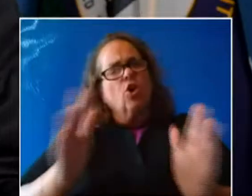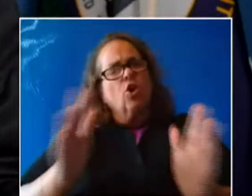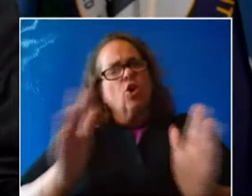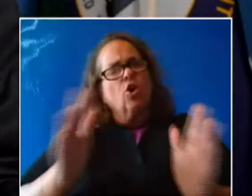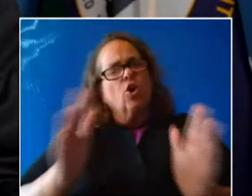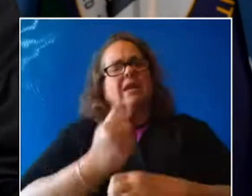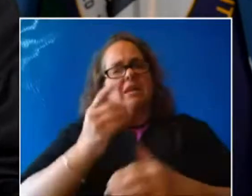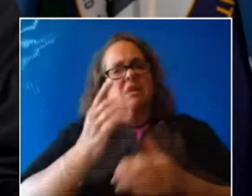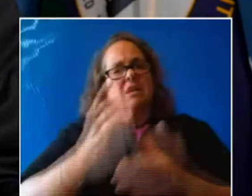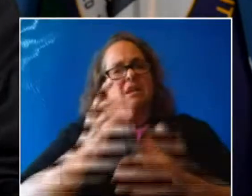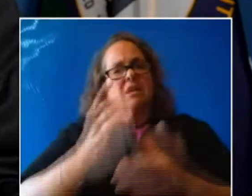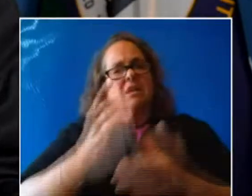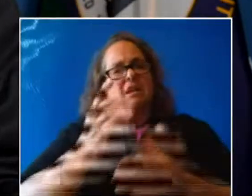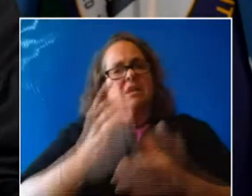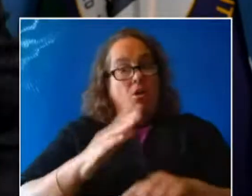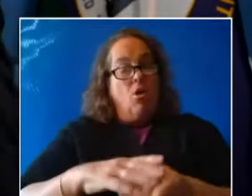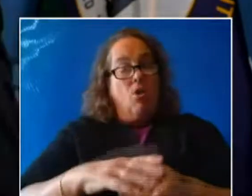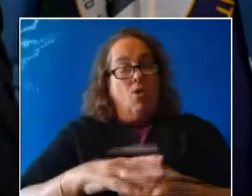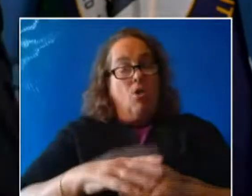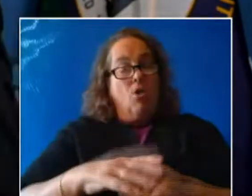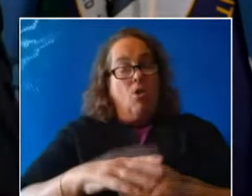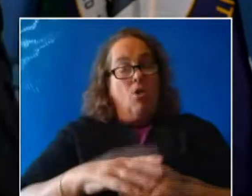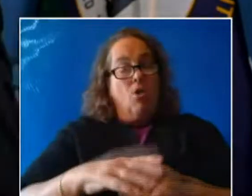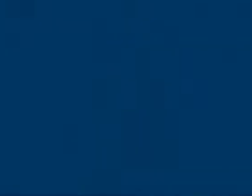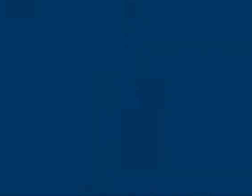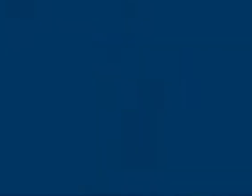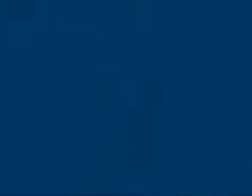on Thursday. Thanks.